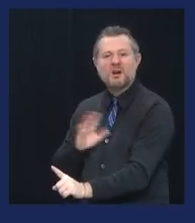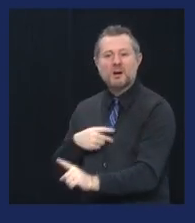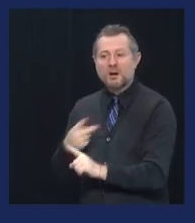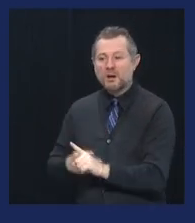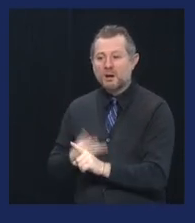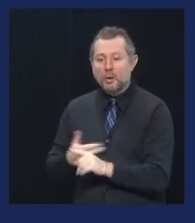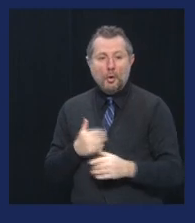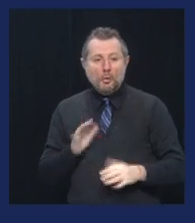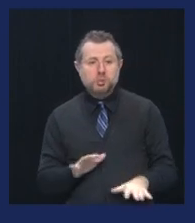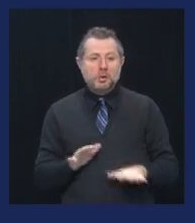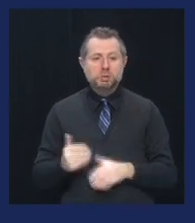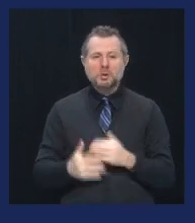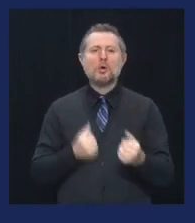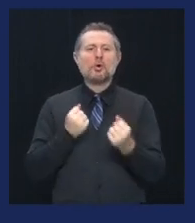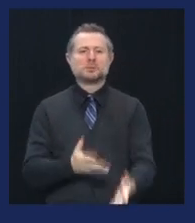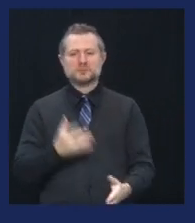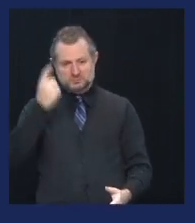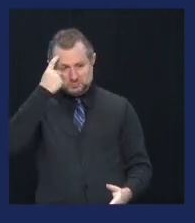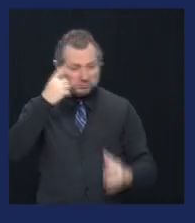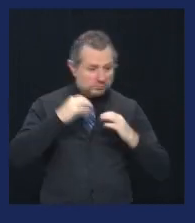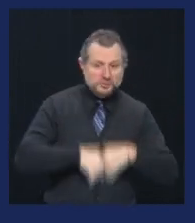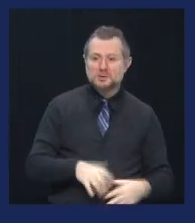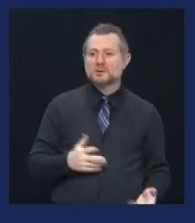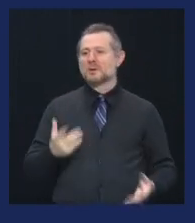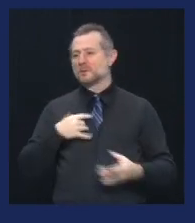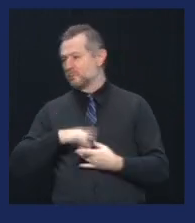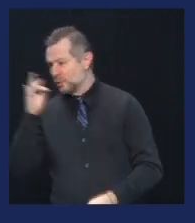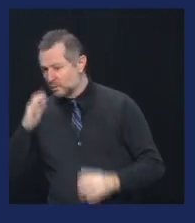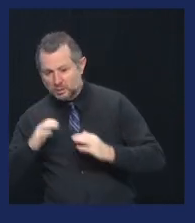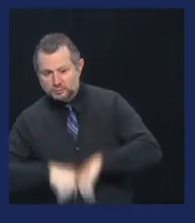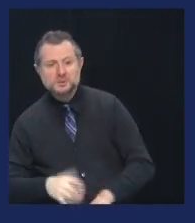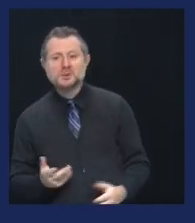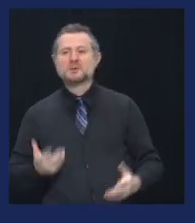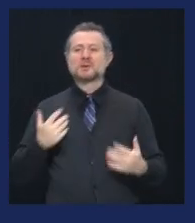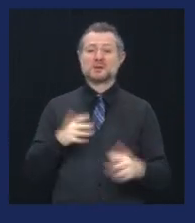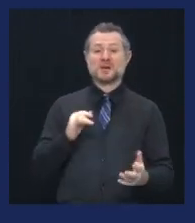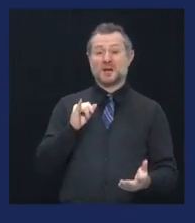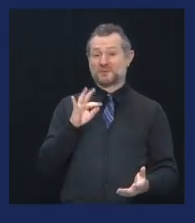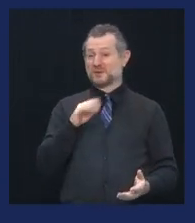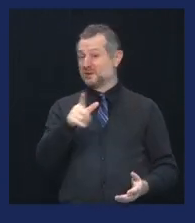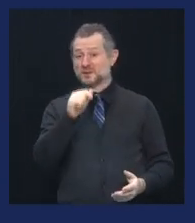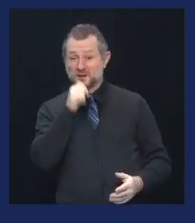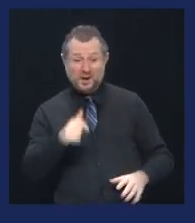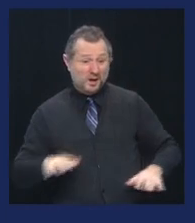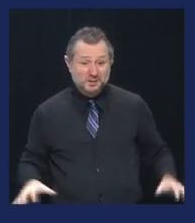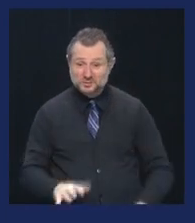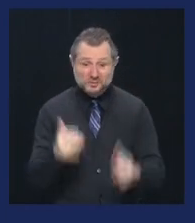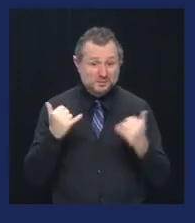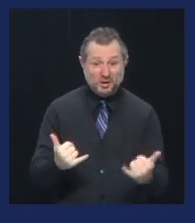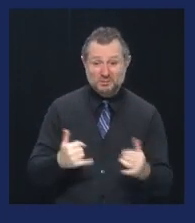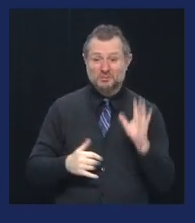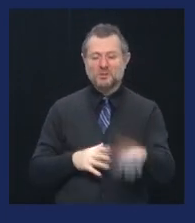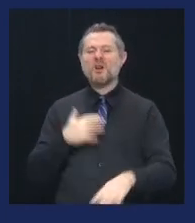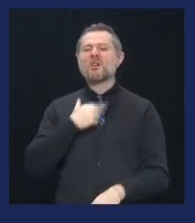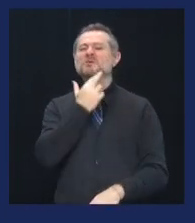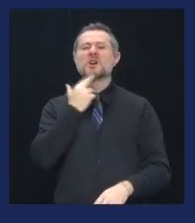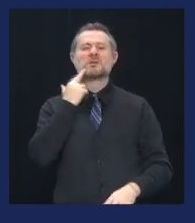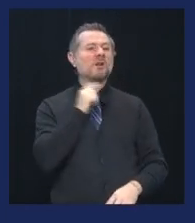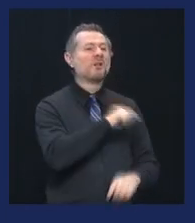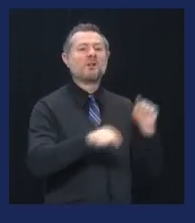act now. If we don't, dining will remain at levels too low for restaurants to survive. Offices will